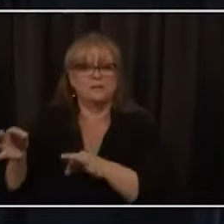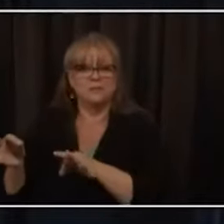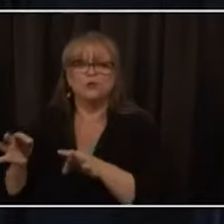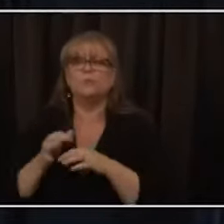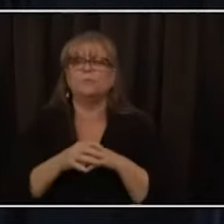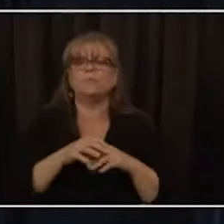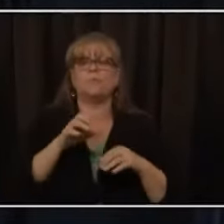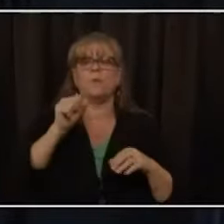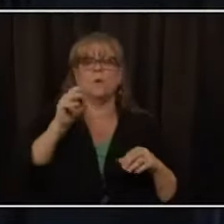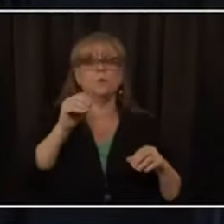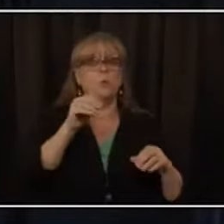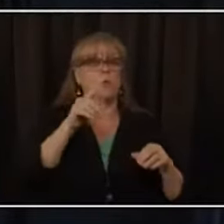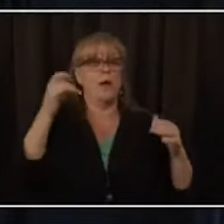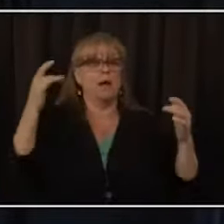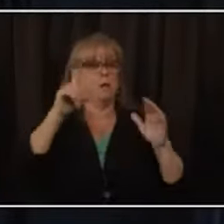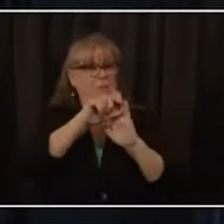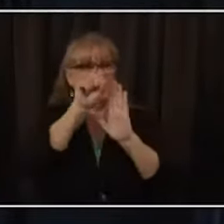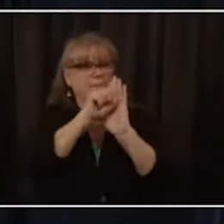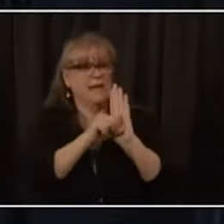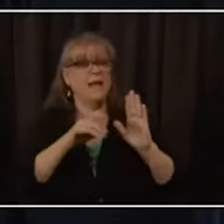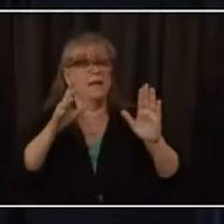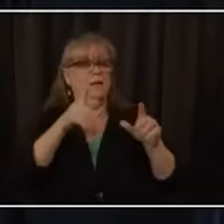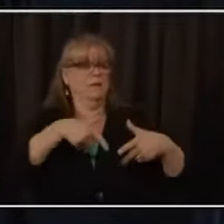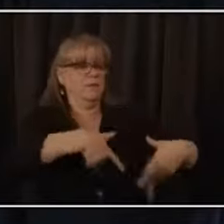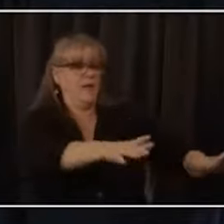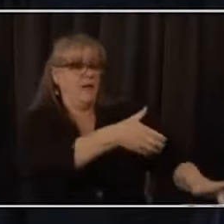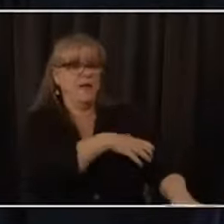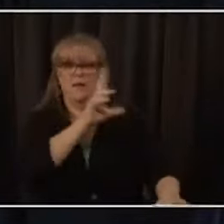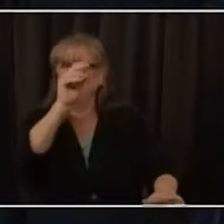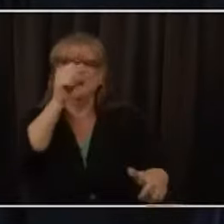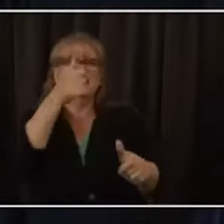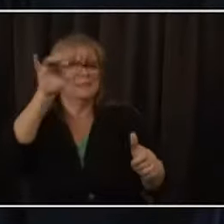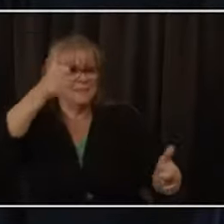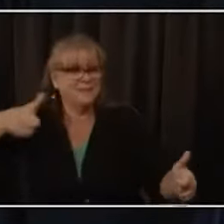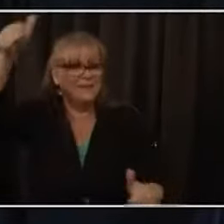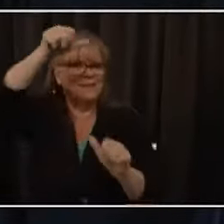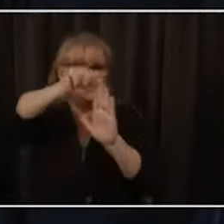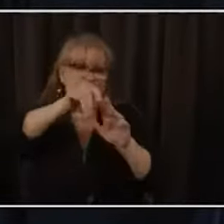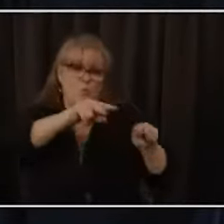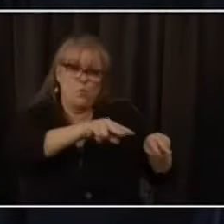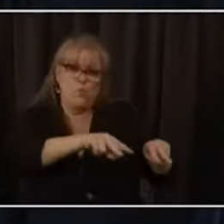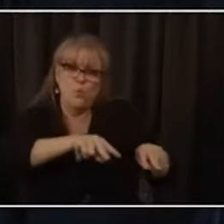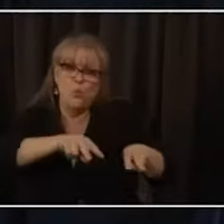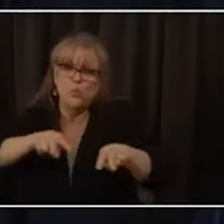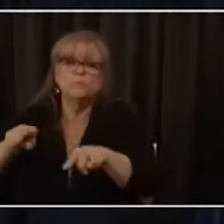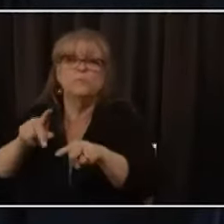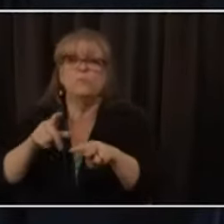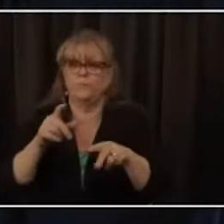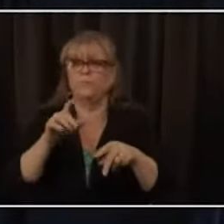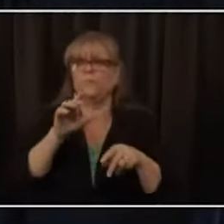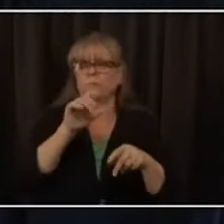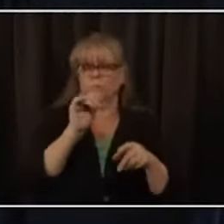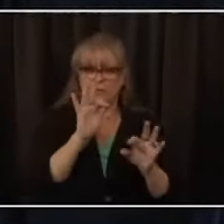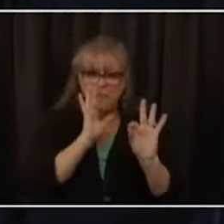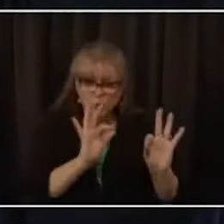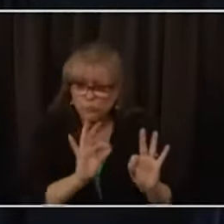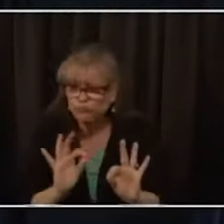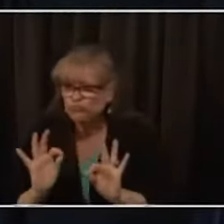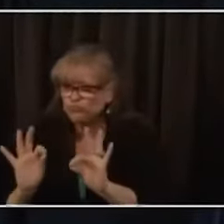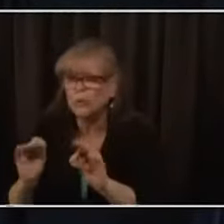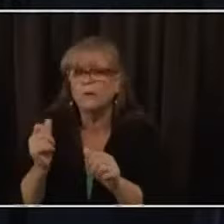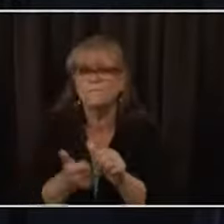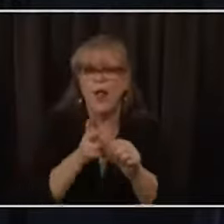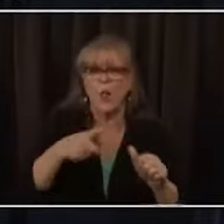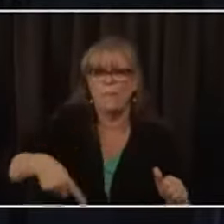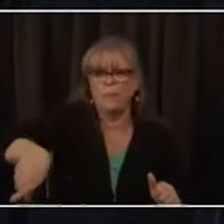We're continuing 2 very important statewide measures to protect Coloradans no matter where you live. One of those is the statewide